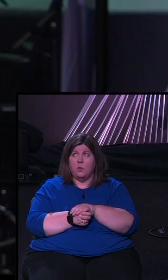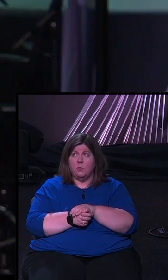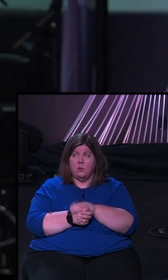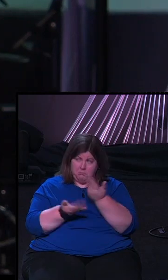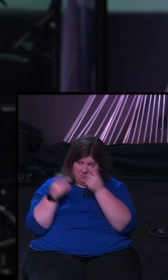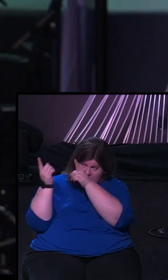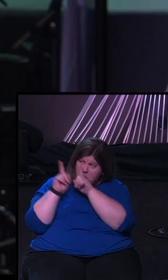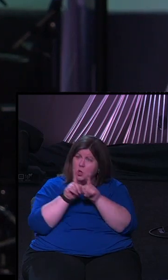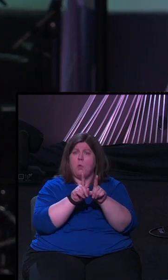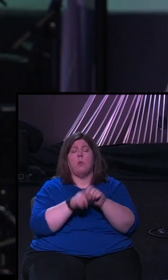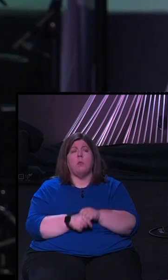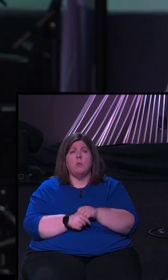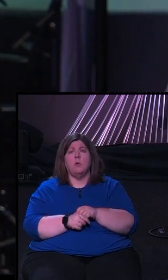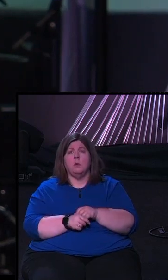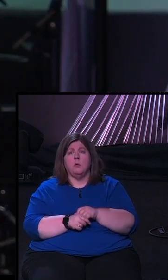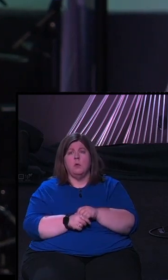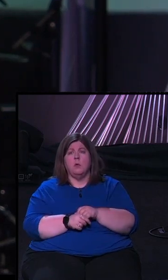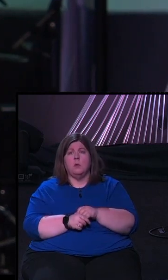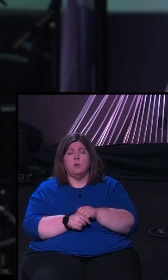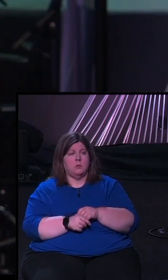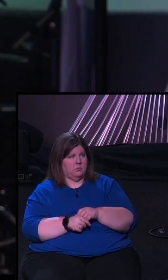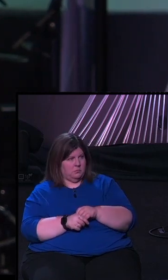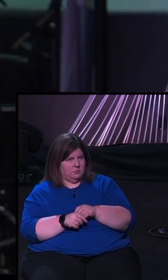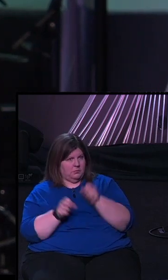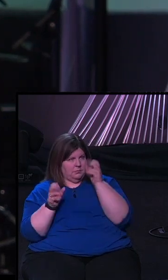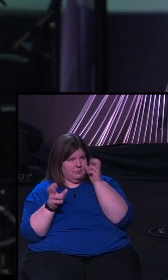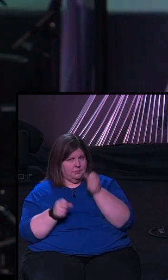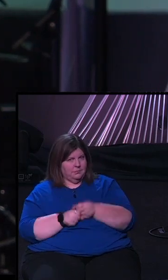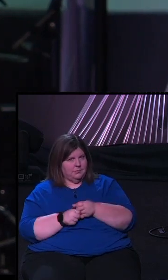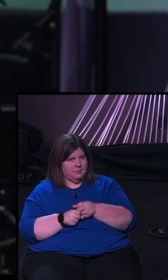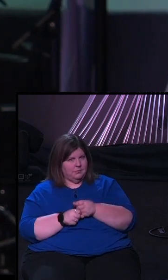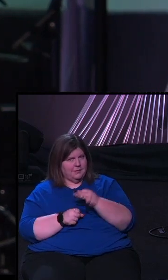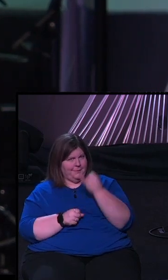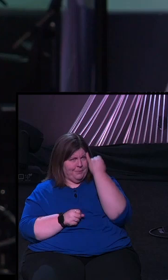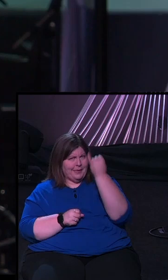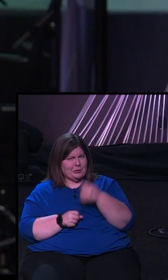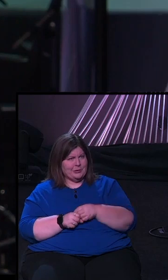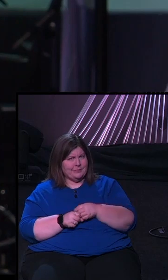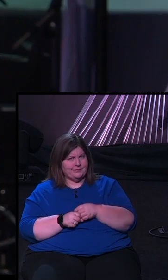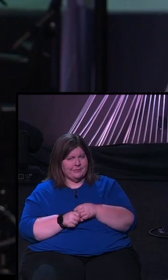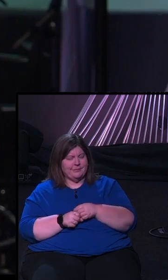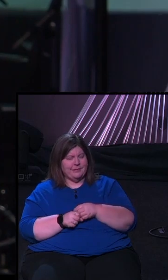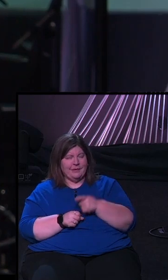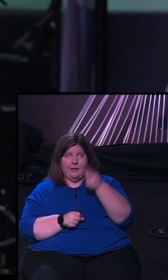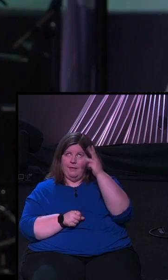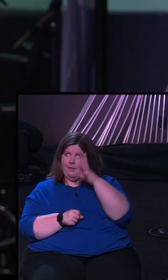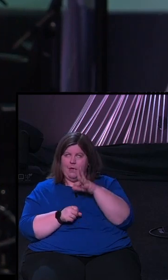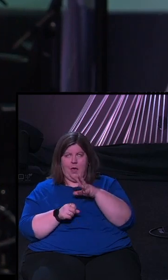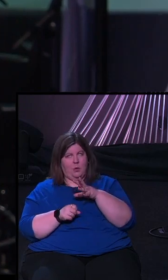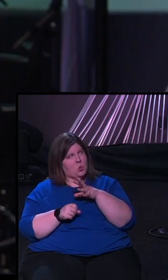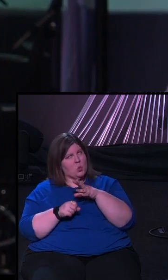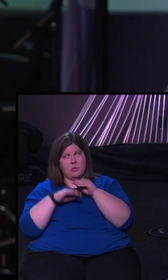go to your house. It's a pretty amazing scene, if you think about it. God's working in Zacchaeus'